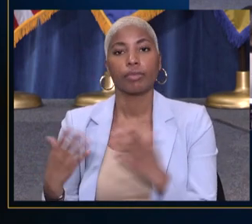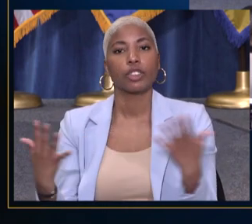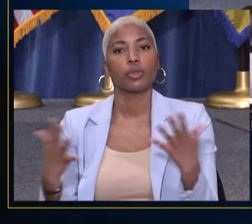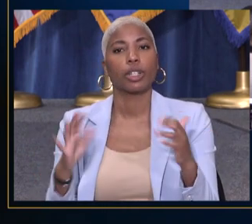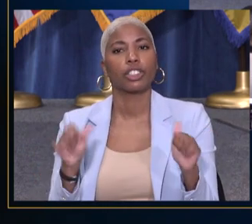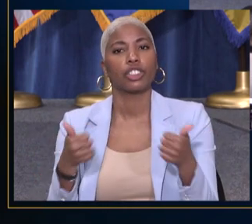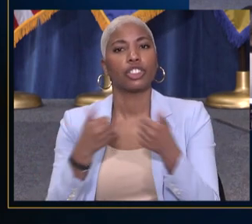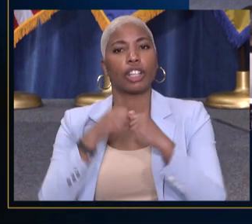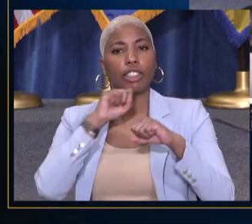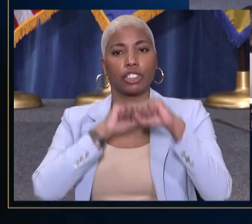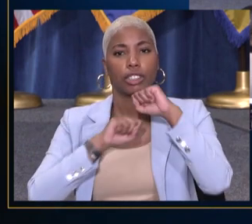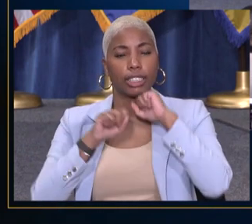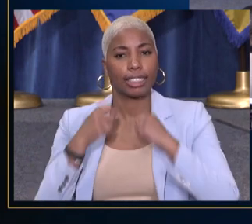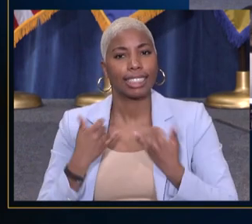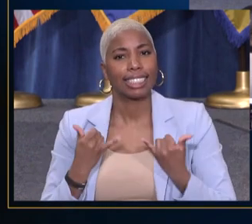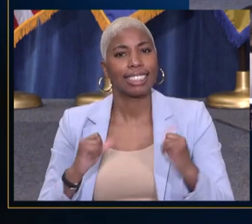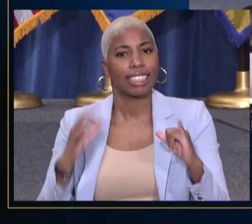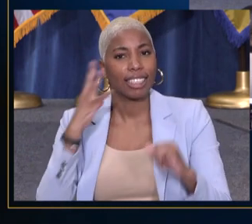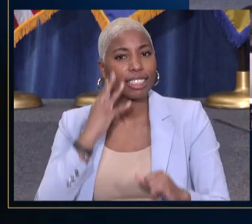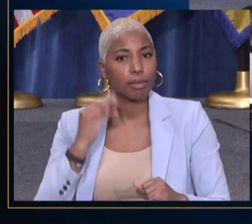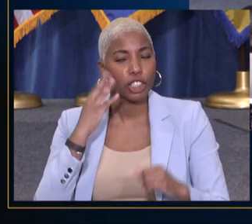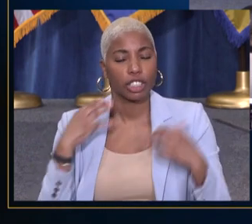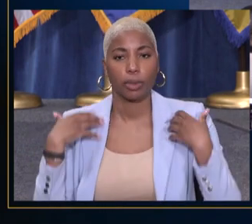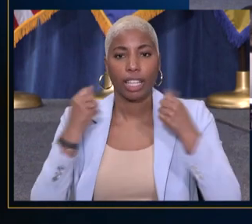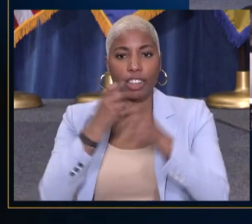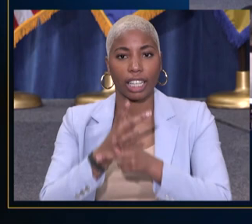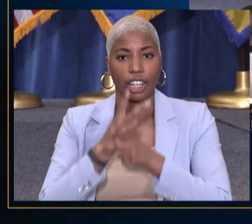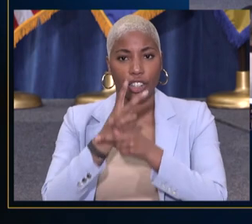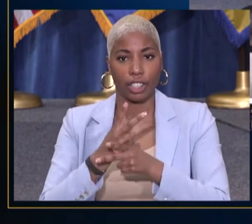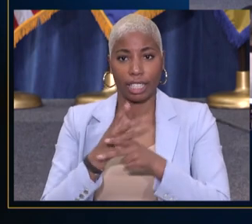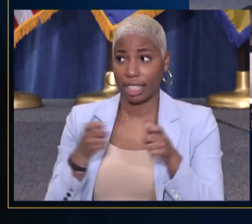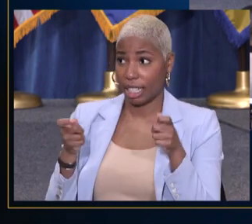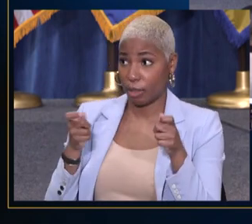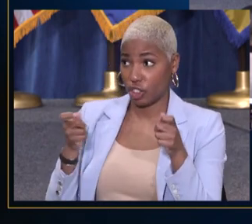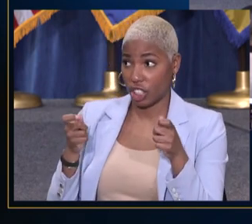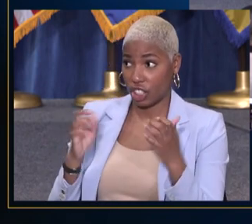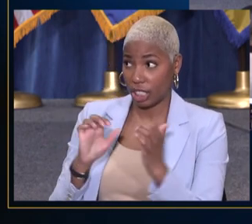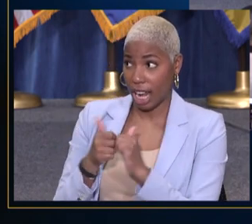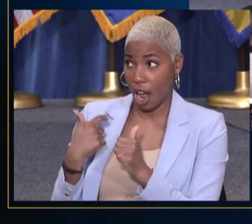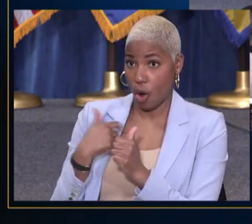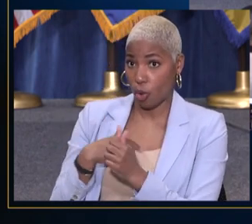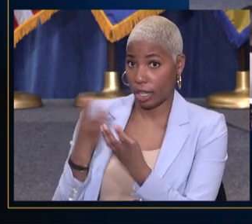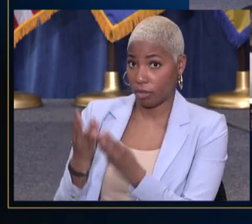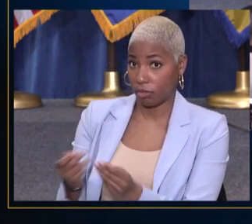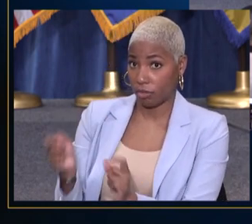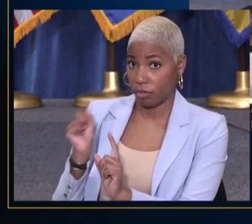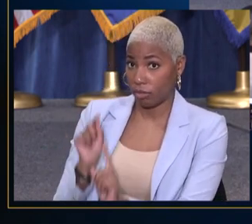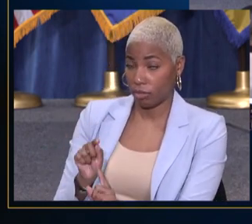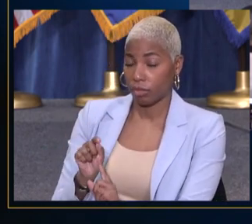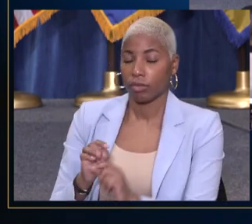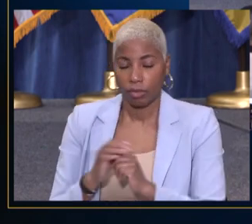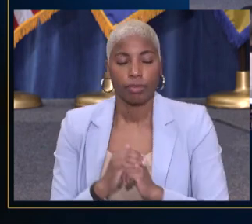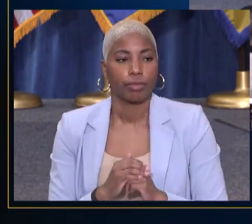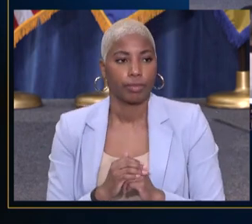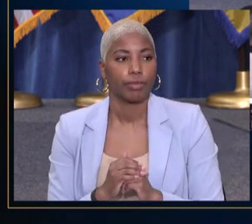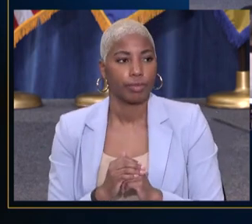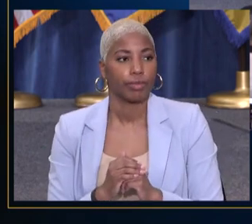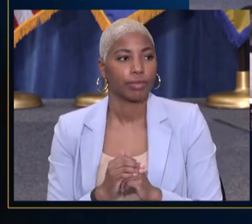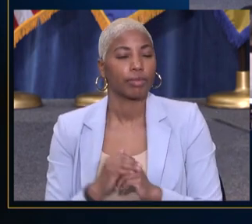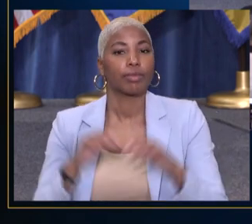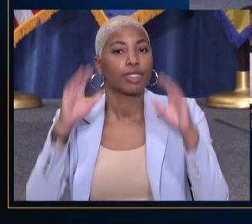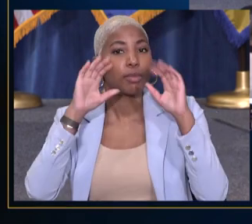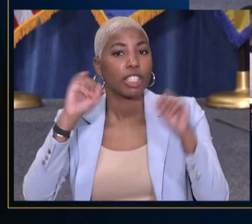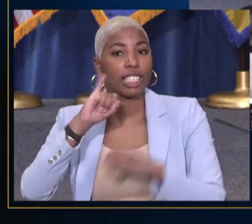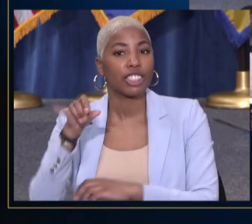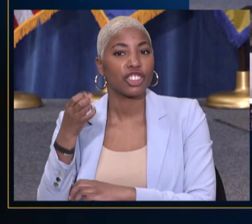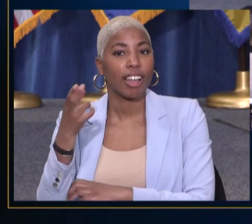the challenges we're still facing in health care, and what are we as an administration doing about it? Well, I'll start where President Johnson